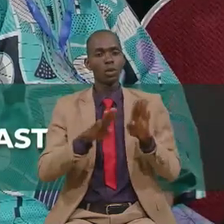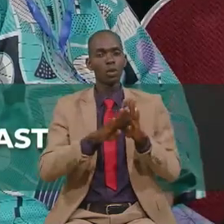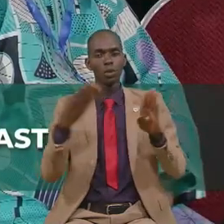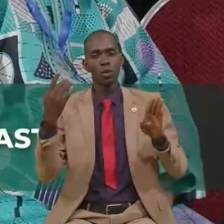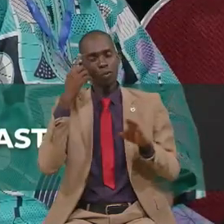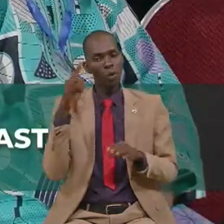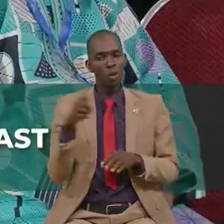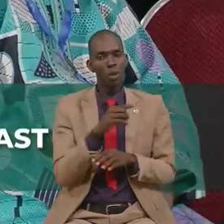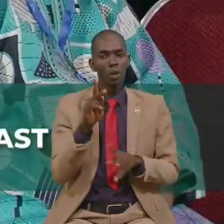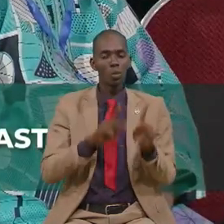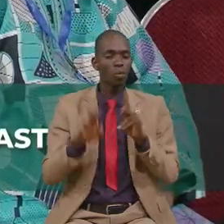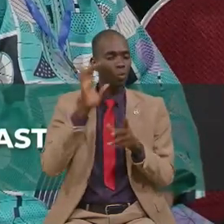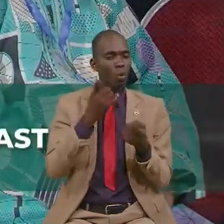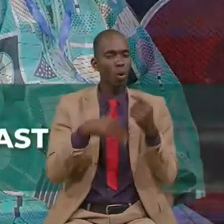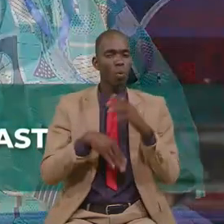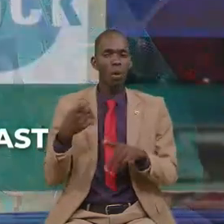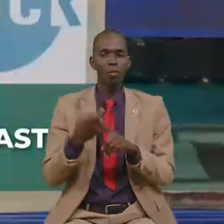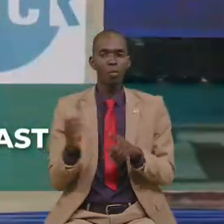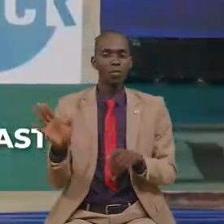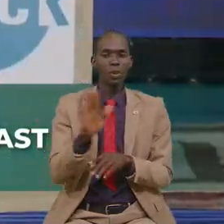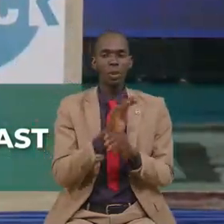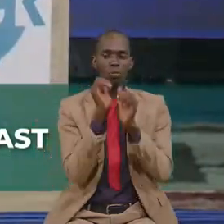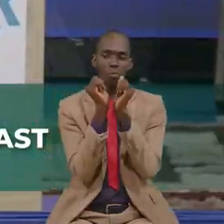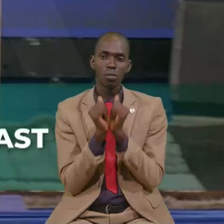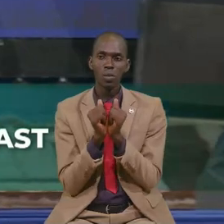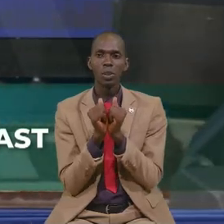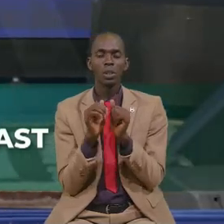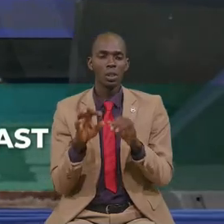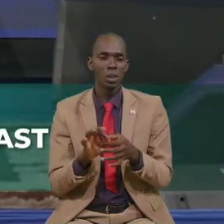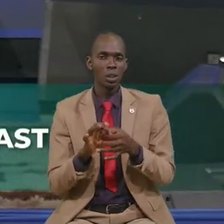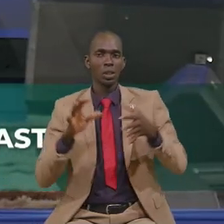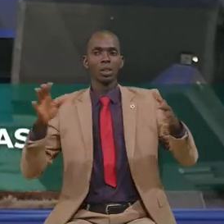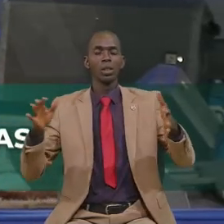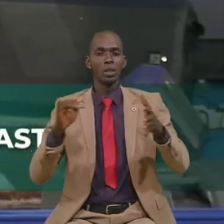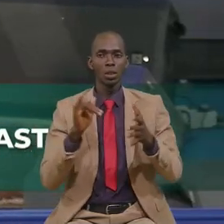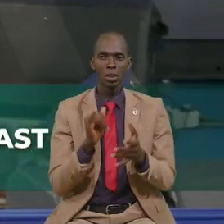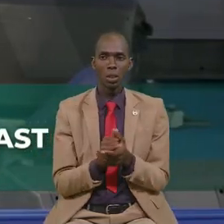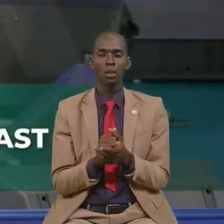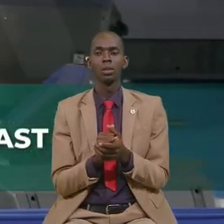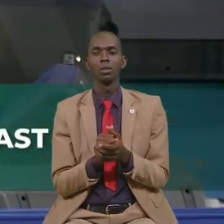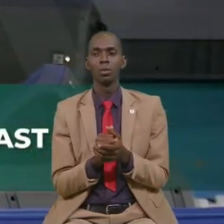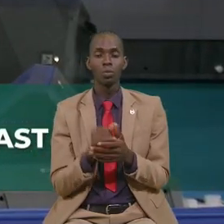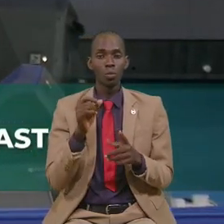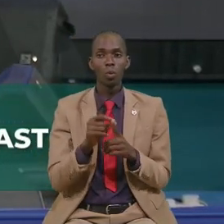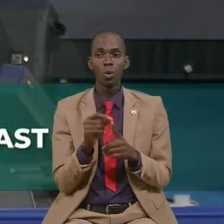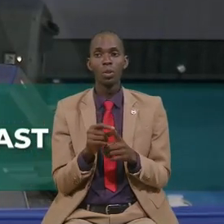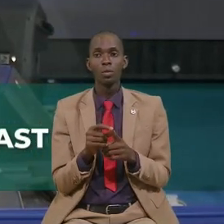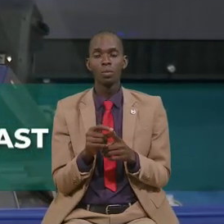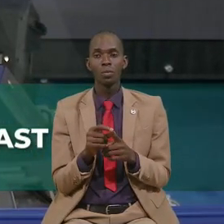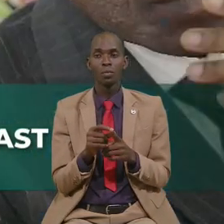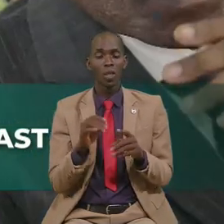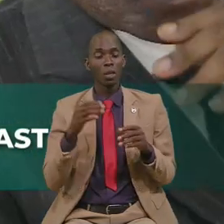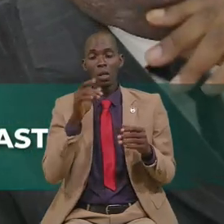out of their cage. Release that bird. That bird can fly, except that it's in a cage. Open